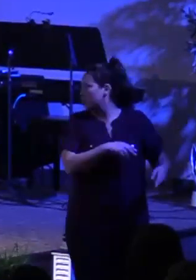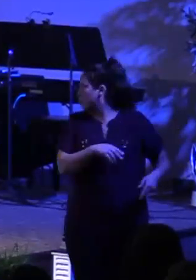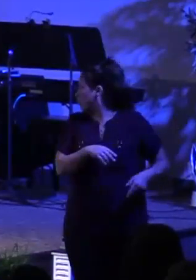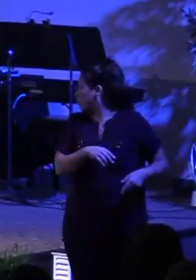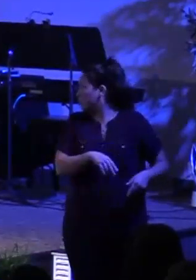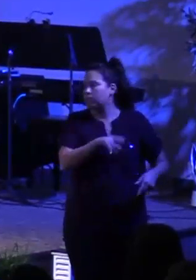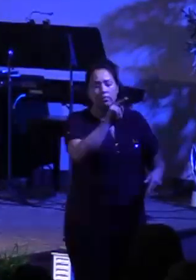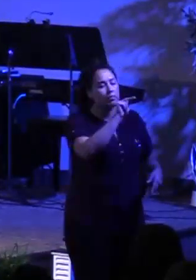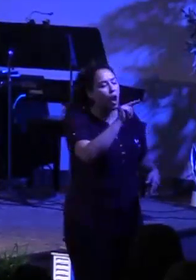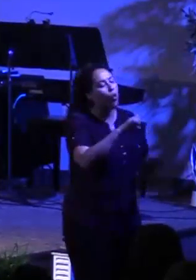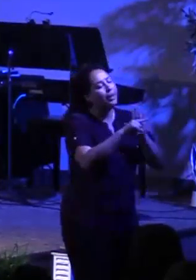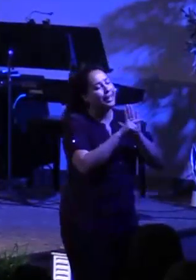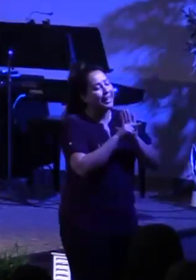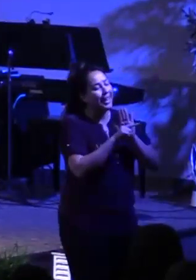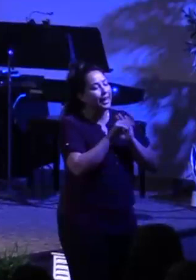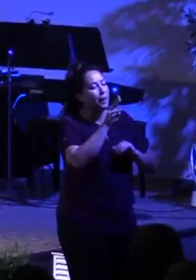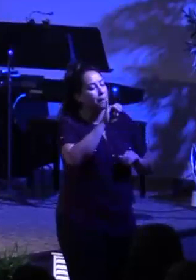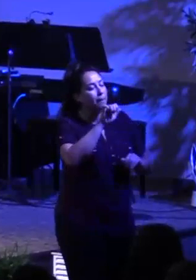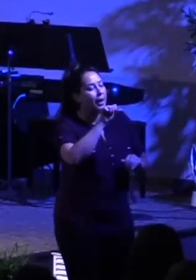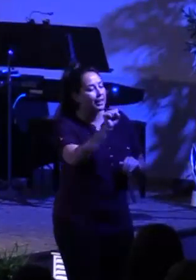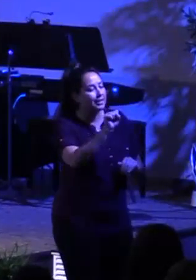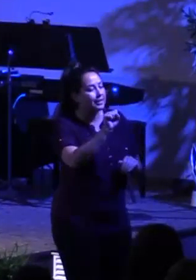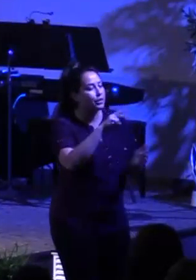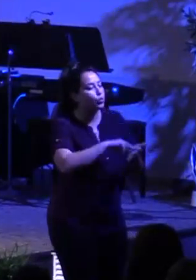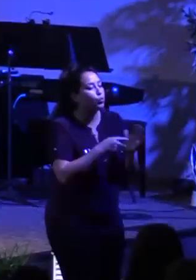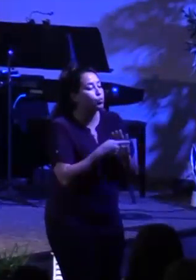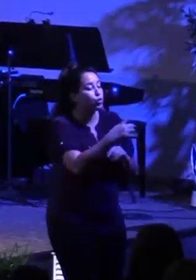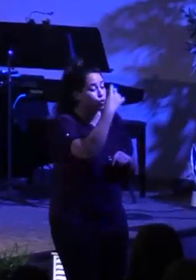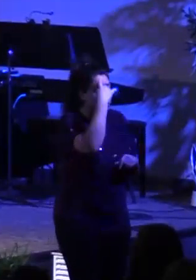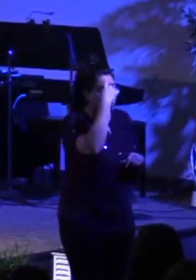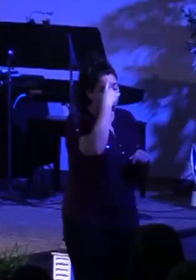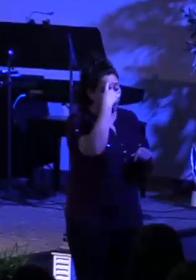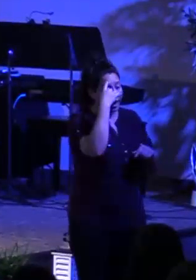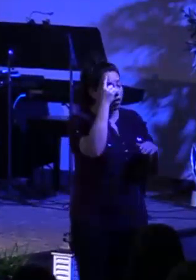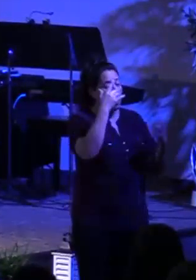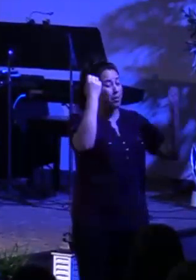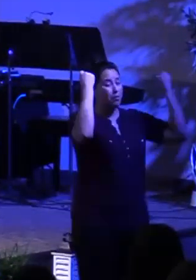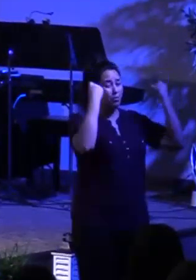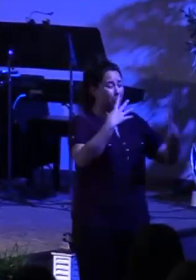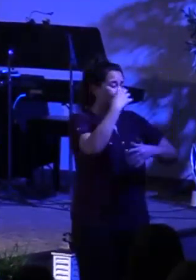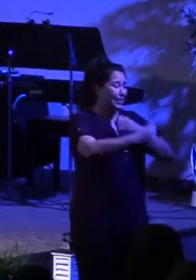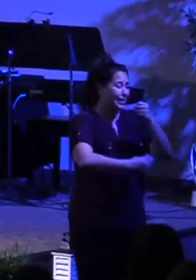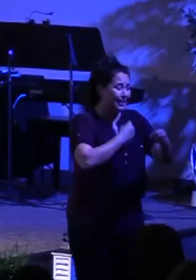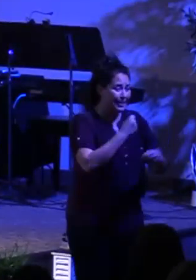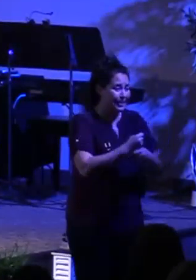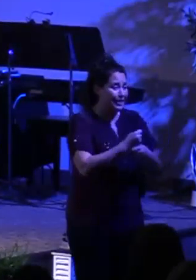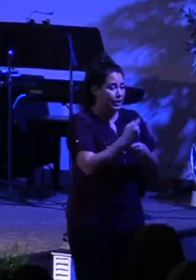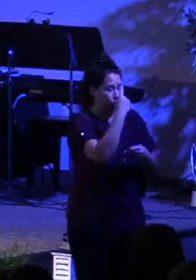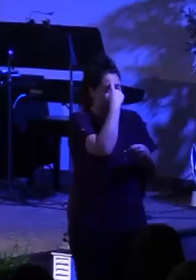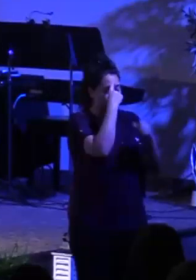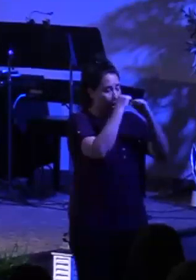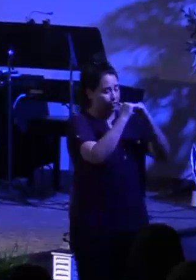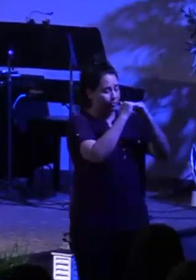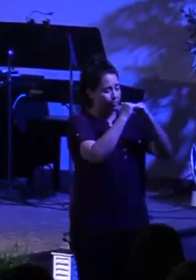what it is. Negative bias is that our brains, over tens of thousands of years of human existence, they've evolved